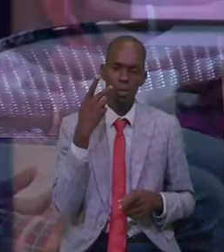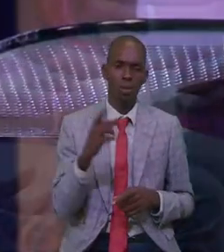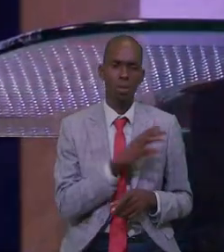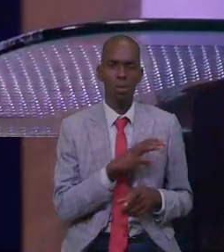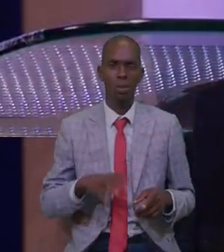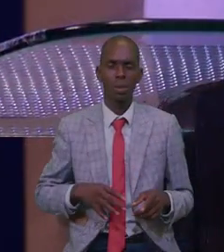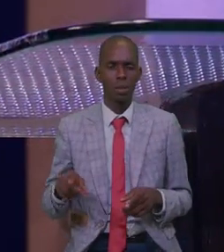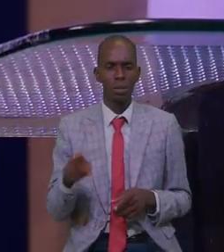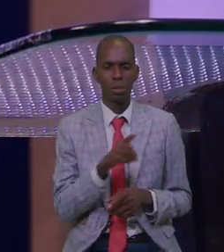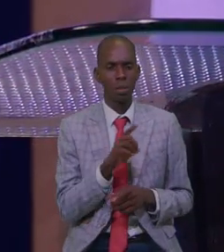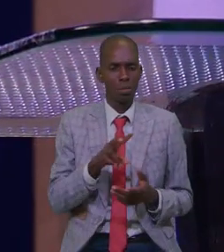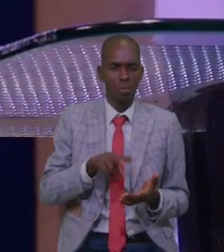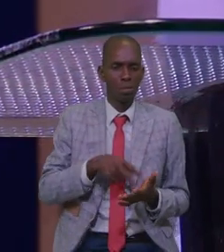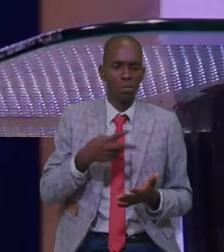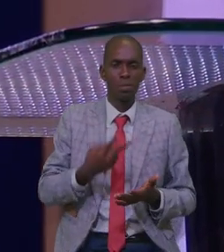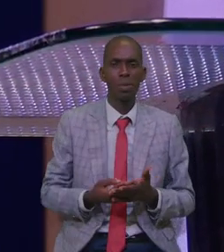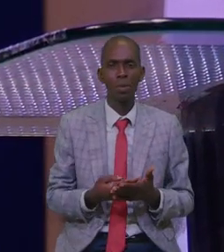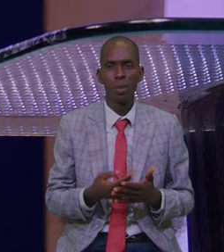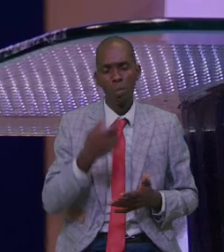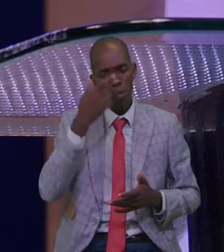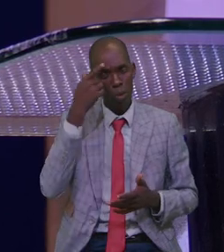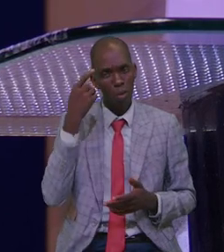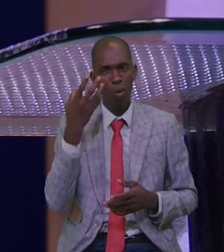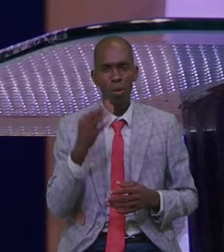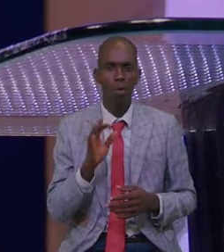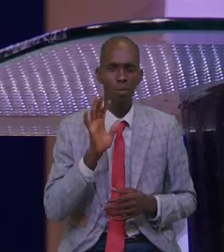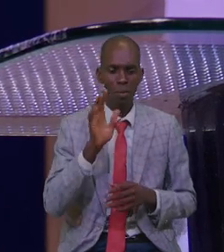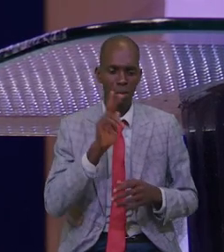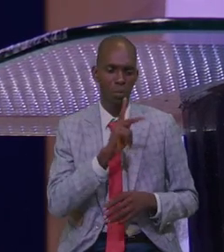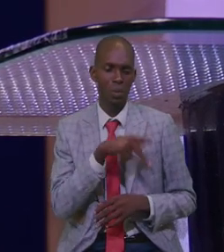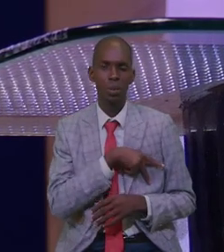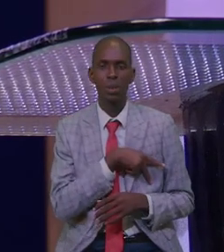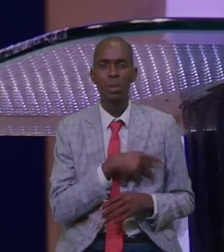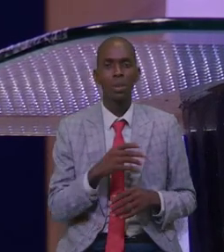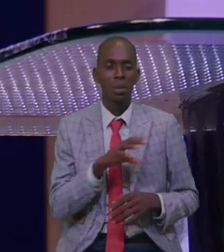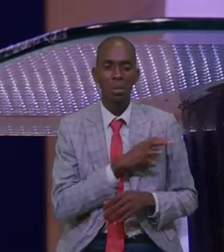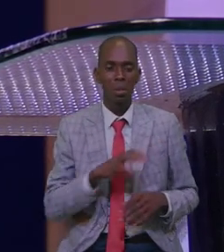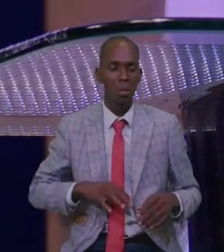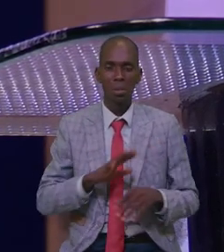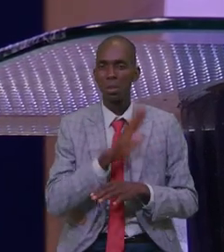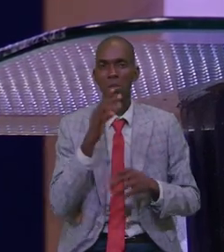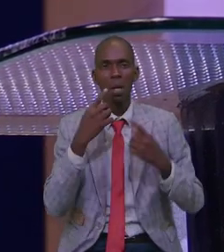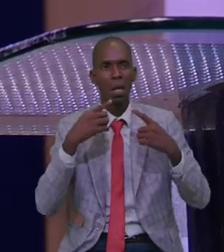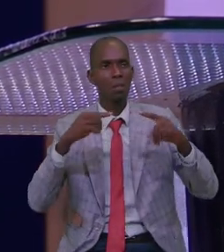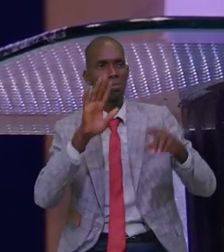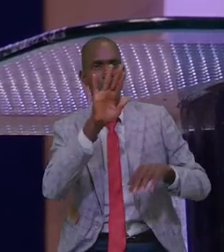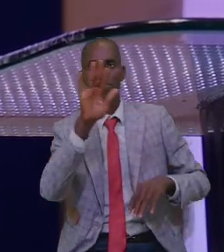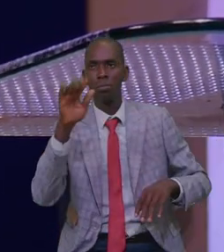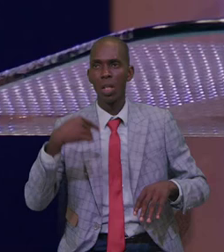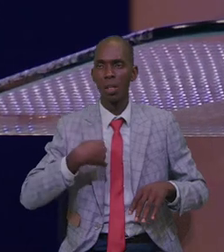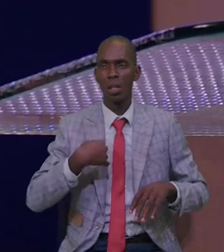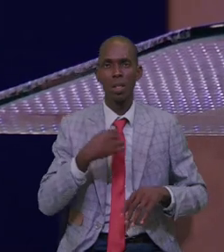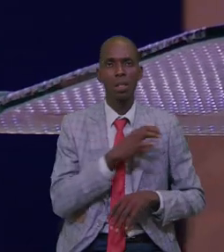at him because of his personality. He didn't announce to them, I am the Christ. They were wondering,